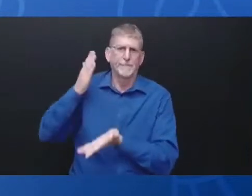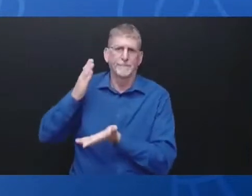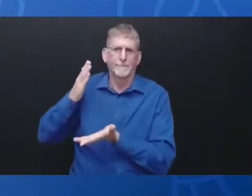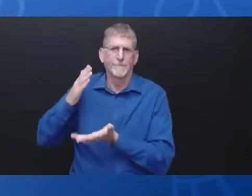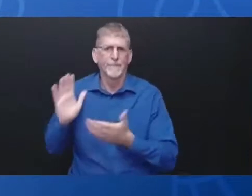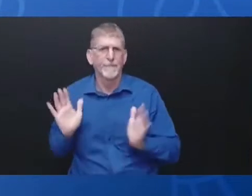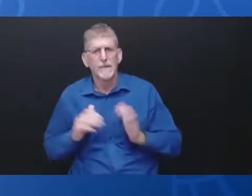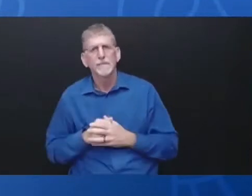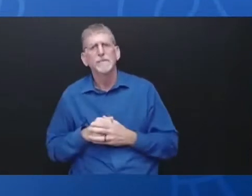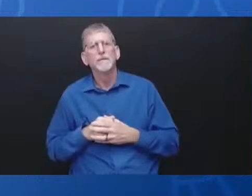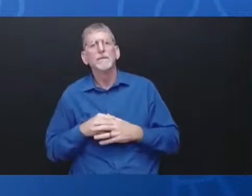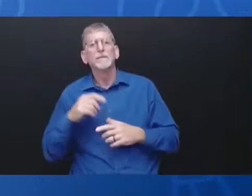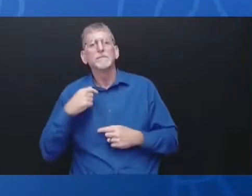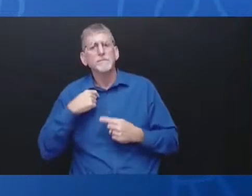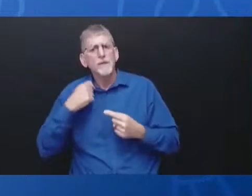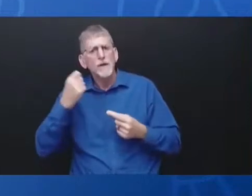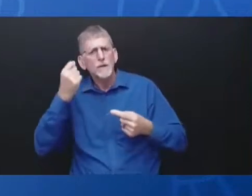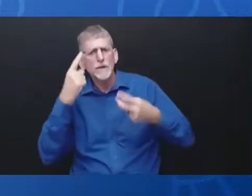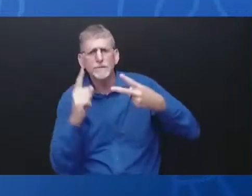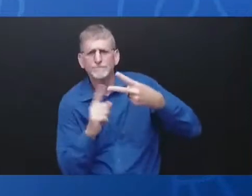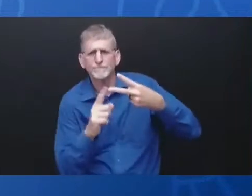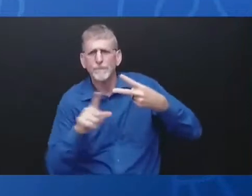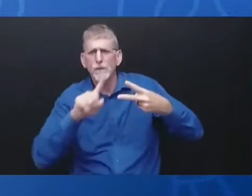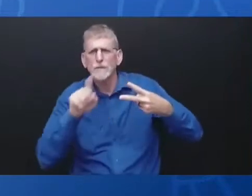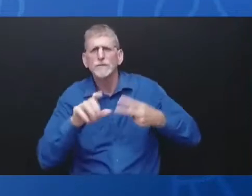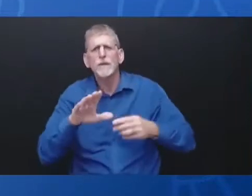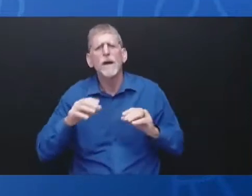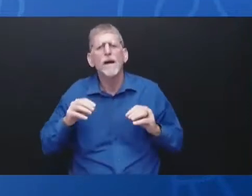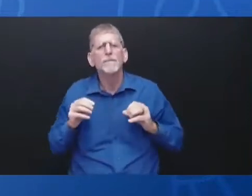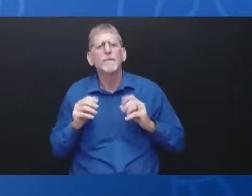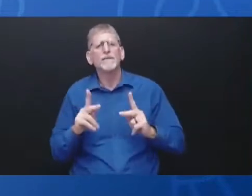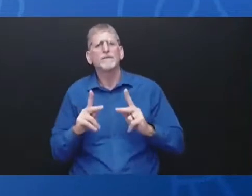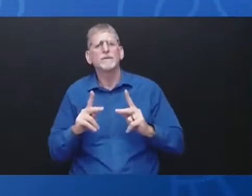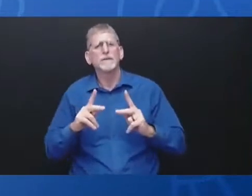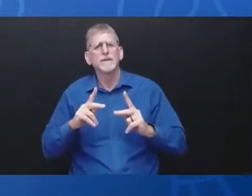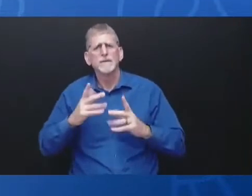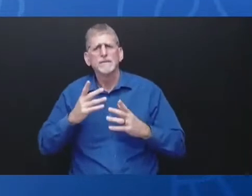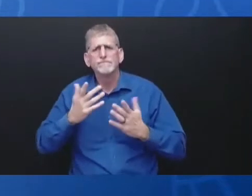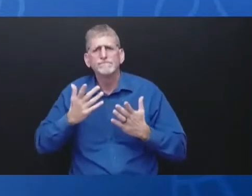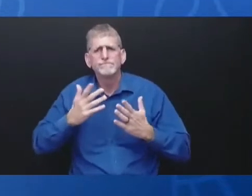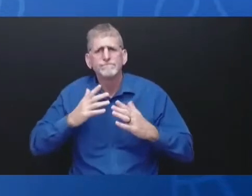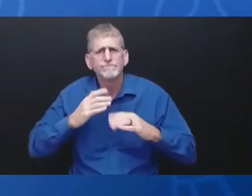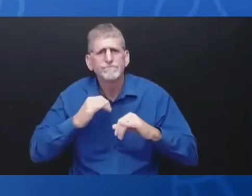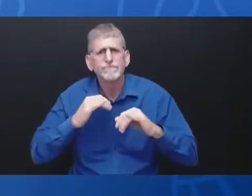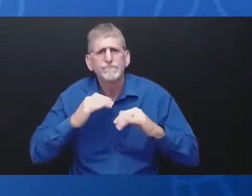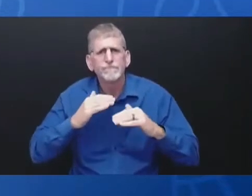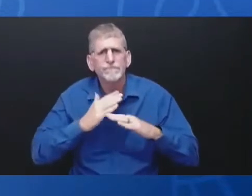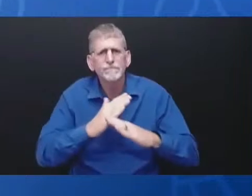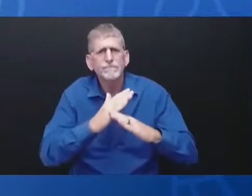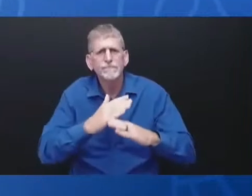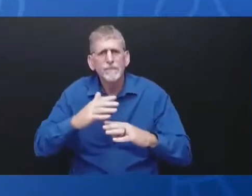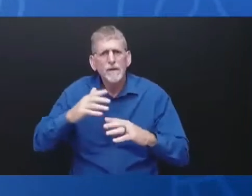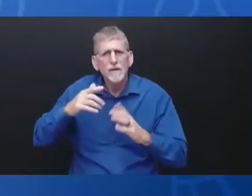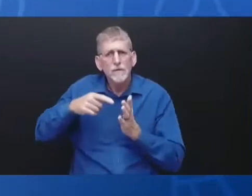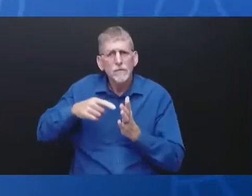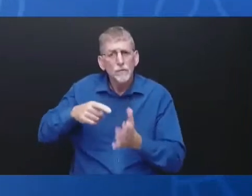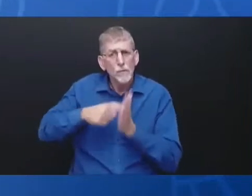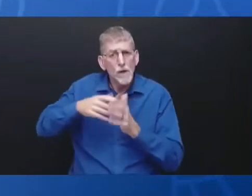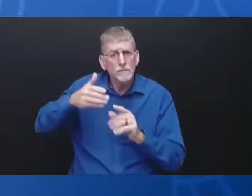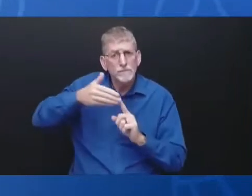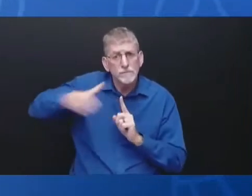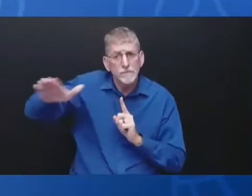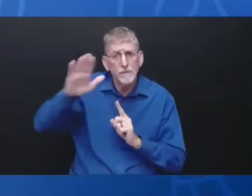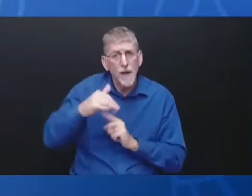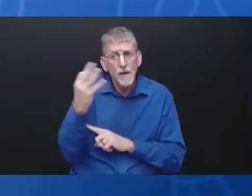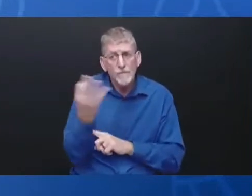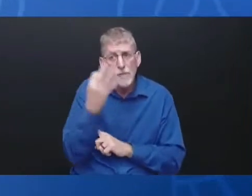and immunities expire today, and then he has to leave by Friday? That's right. So he has, for these 3 days that